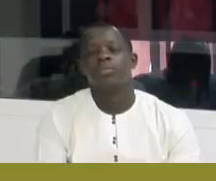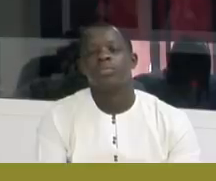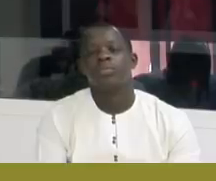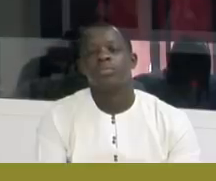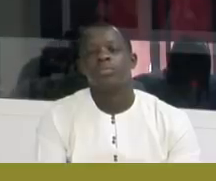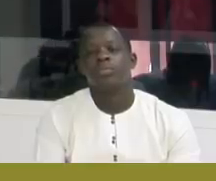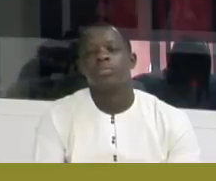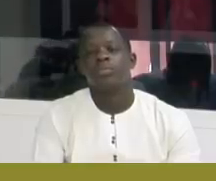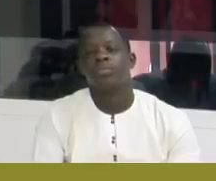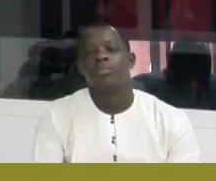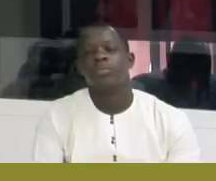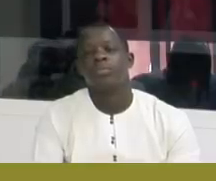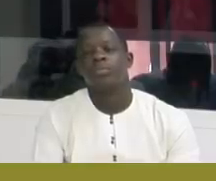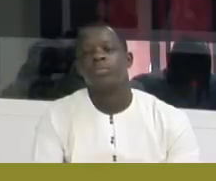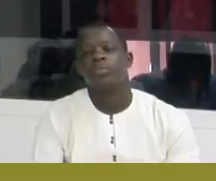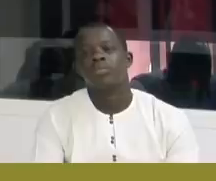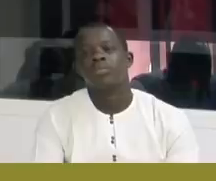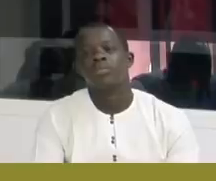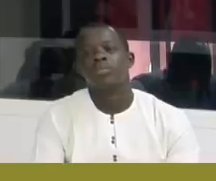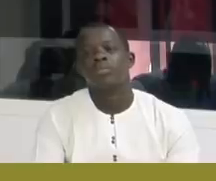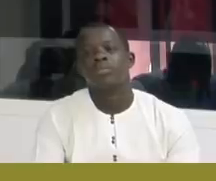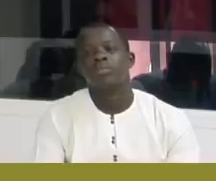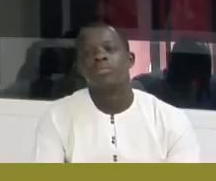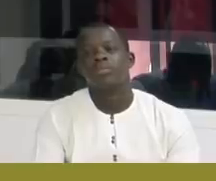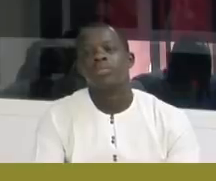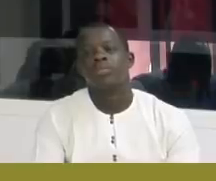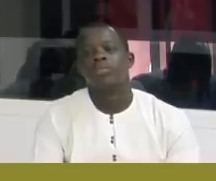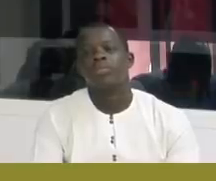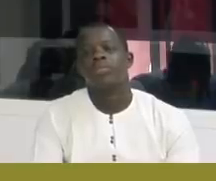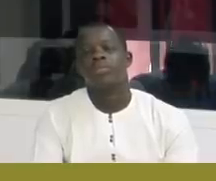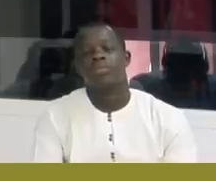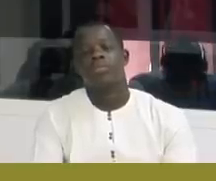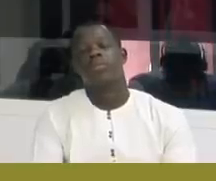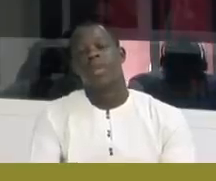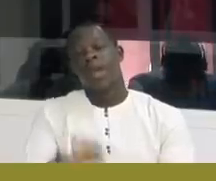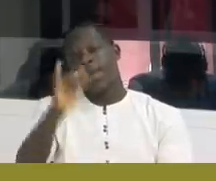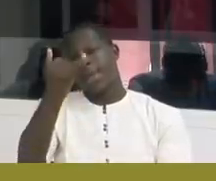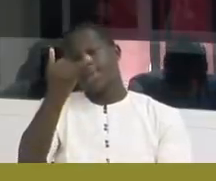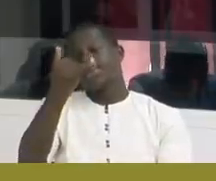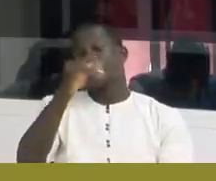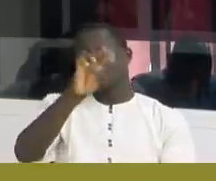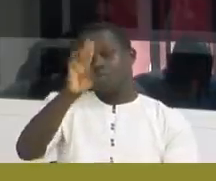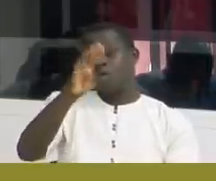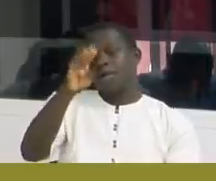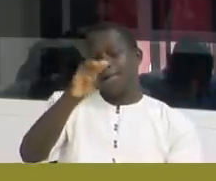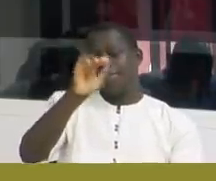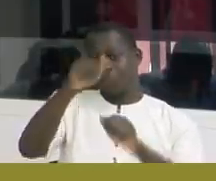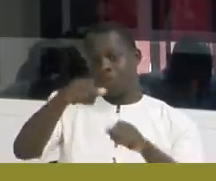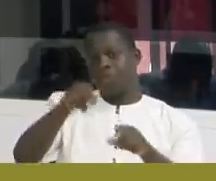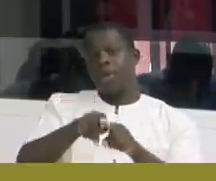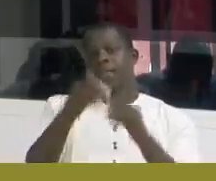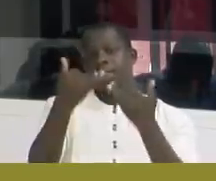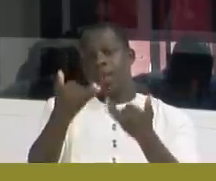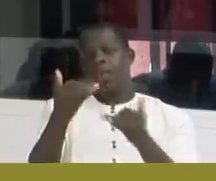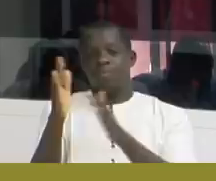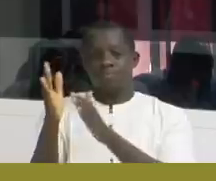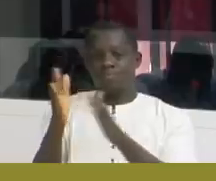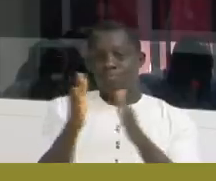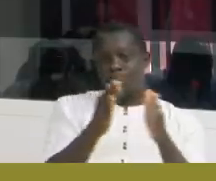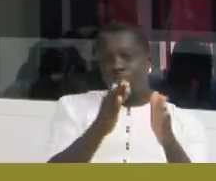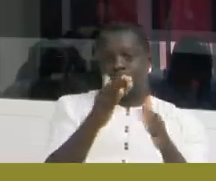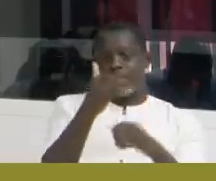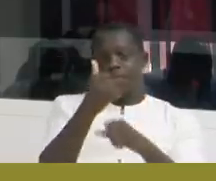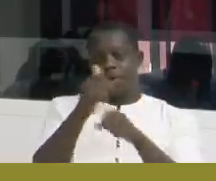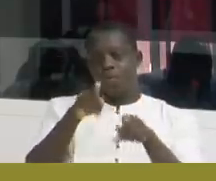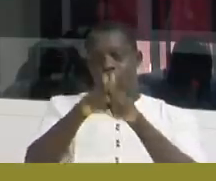Madam Chair, yes, we can come on Monday. In the meantime, arrangements were made with Dr.